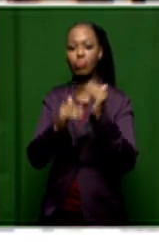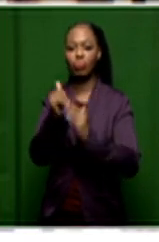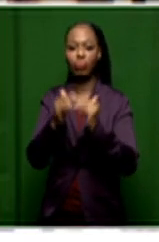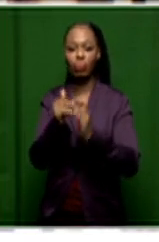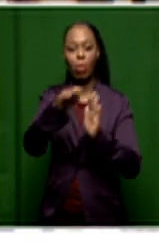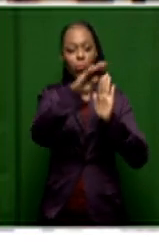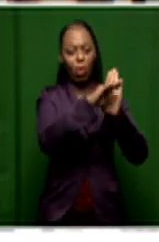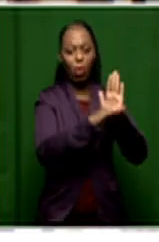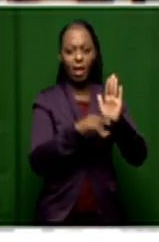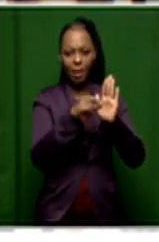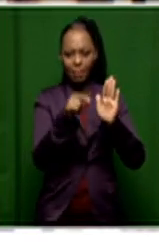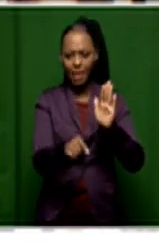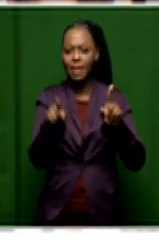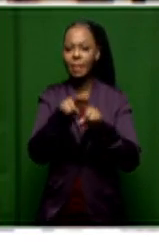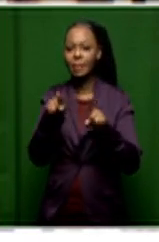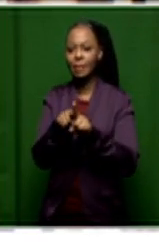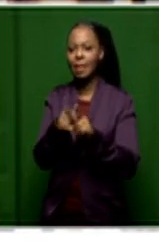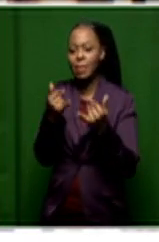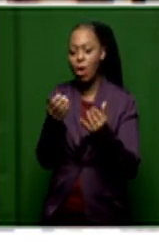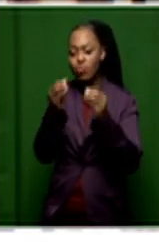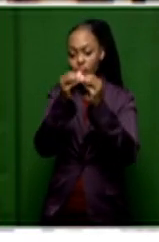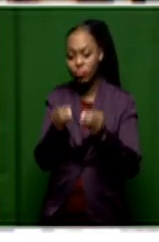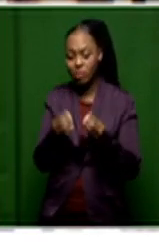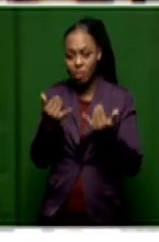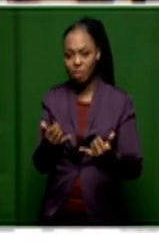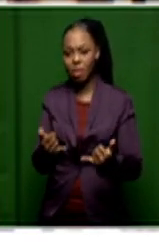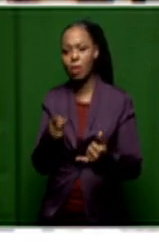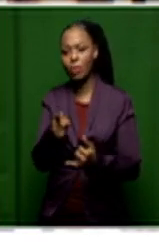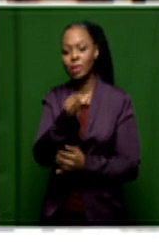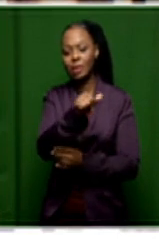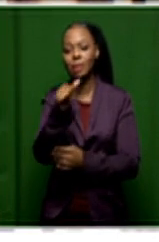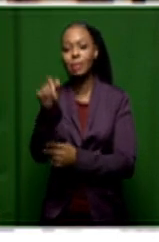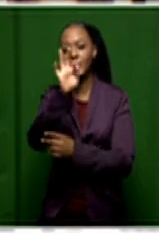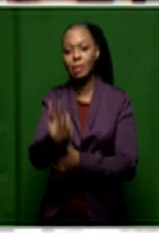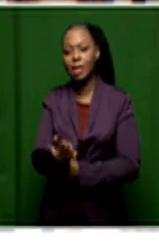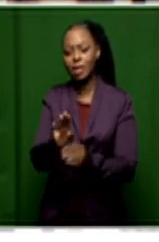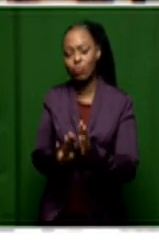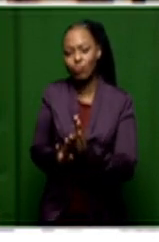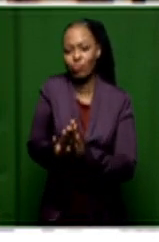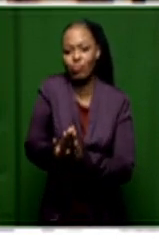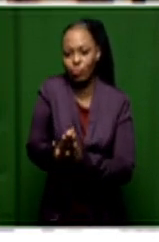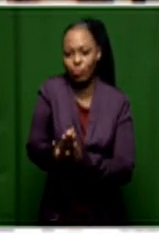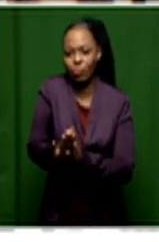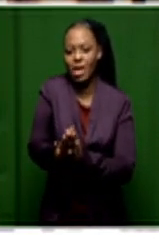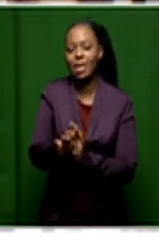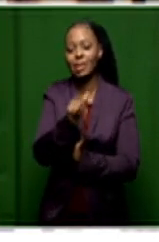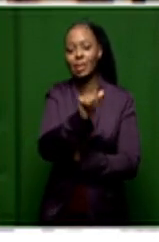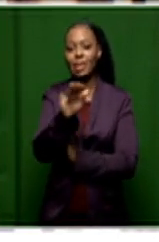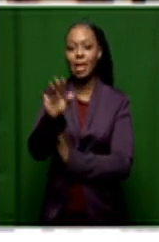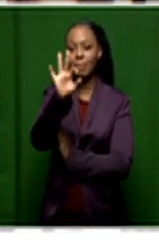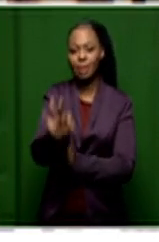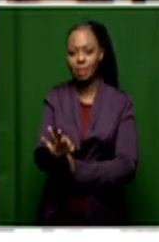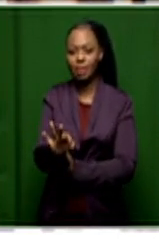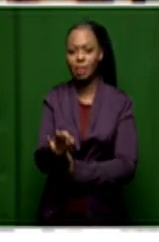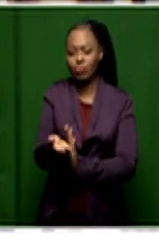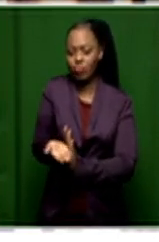programs. Even these latest figures, at the core of the 66% improvement, was a 69% improvement in